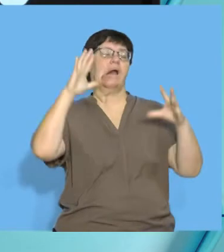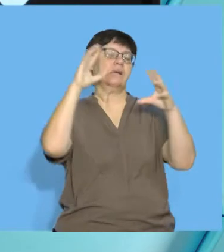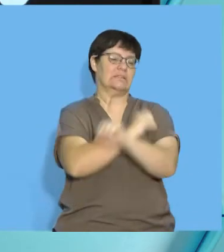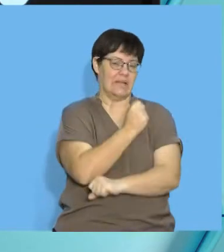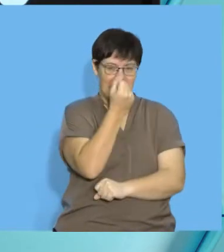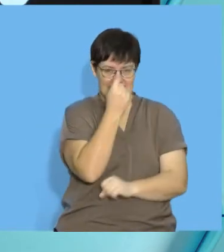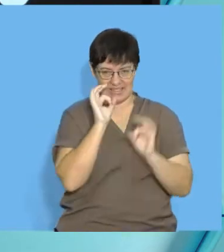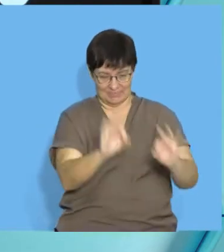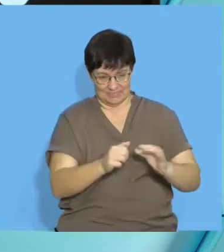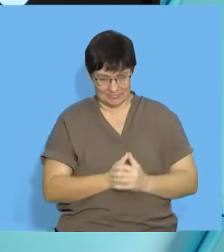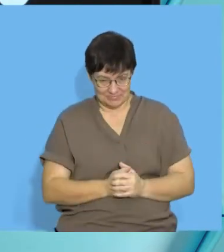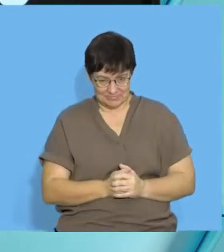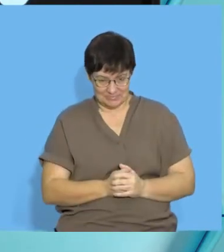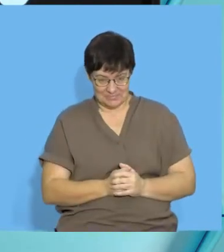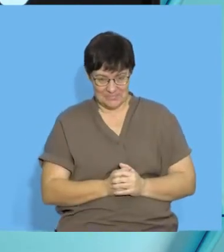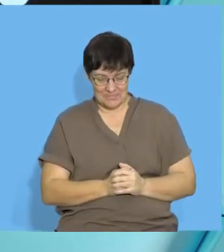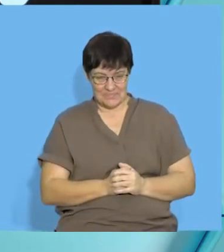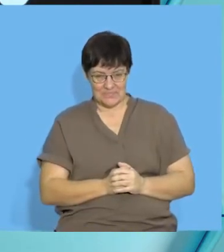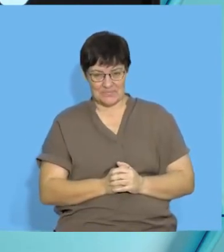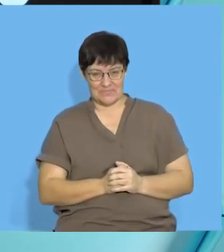it just a little bit clearer.